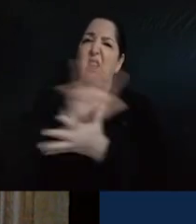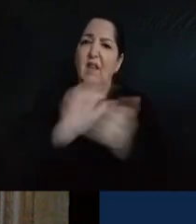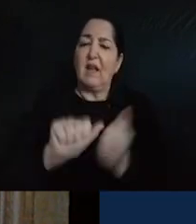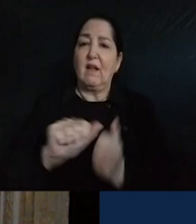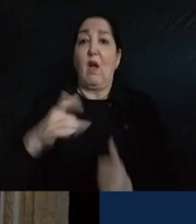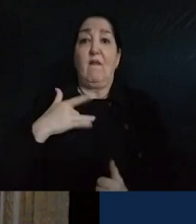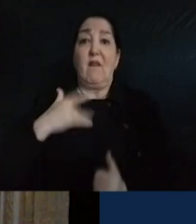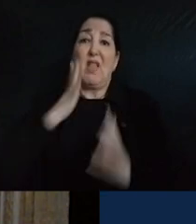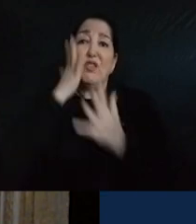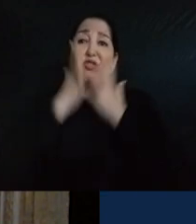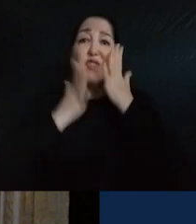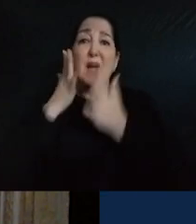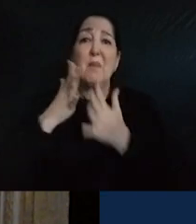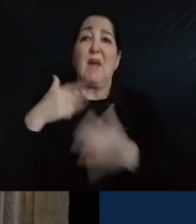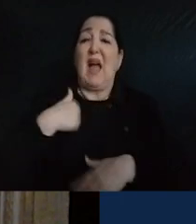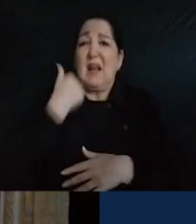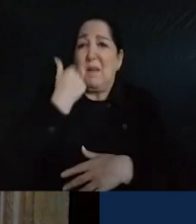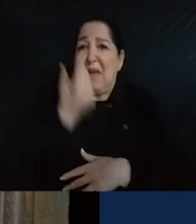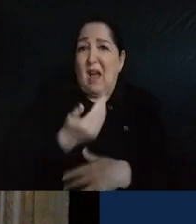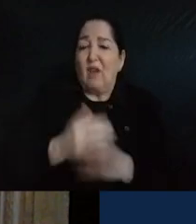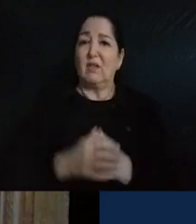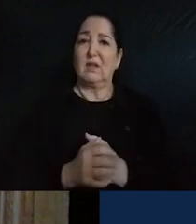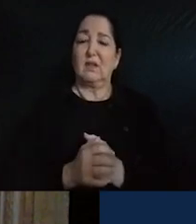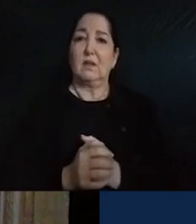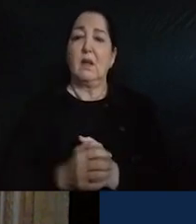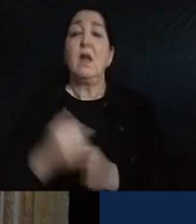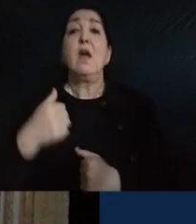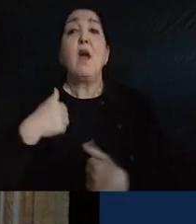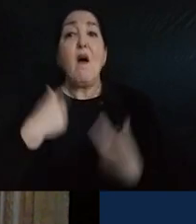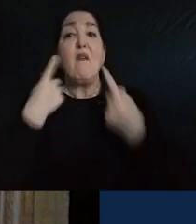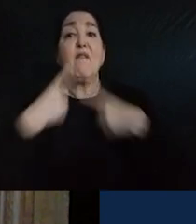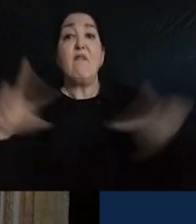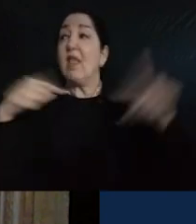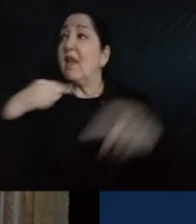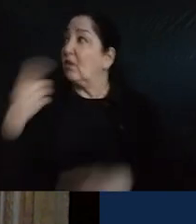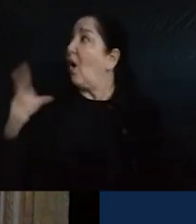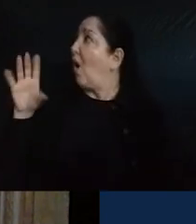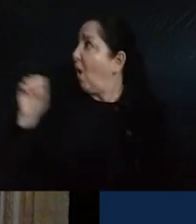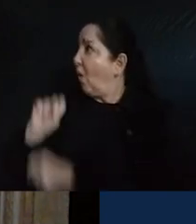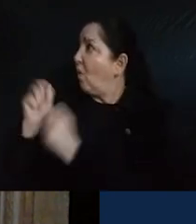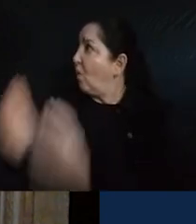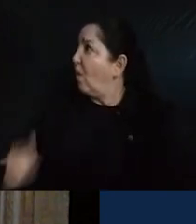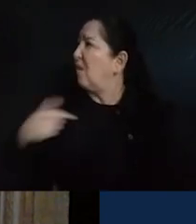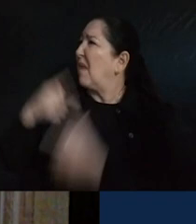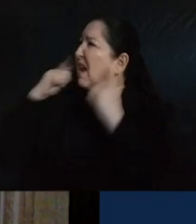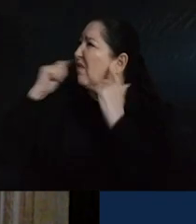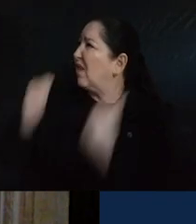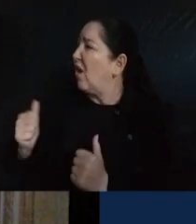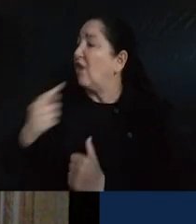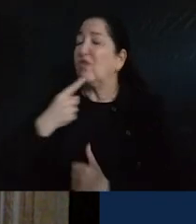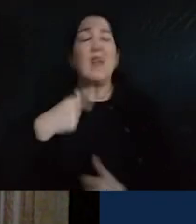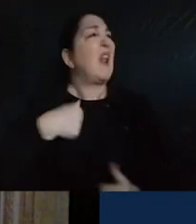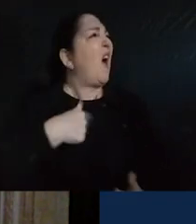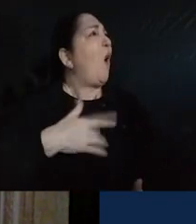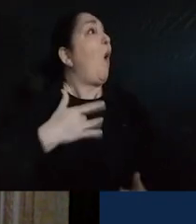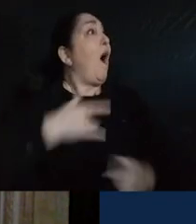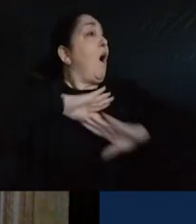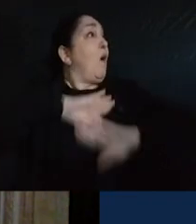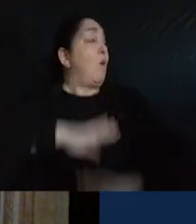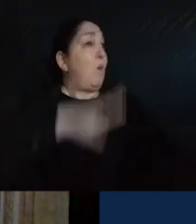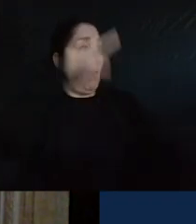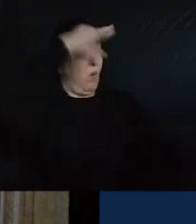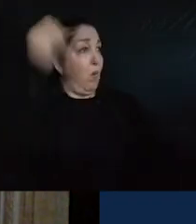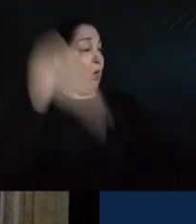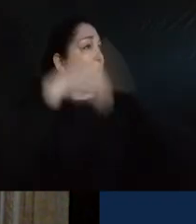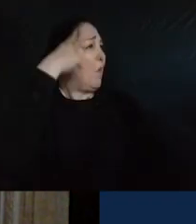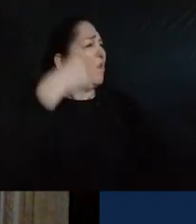ashamed. When I finally shared my hearing loss with a coworker, she said that she was relieved to learn about it, as she had thought